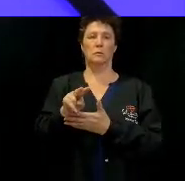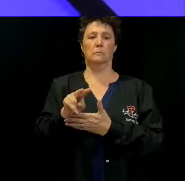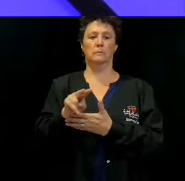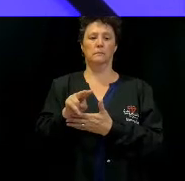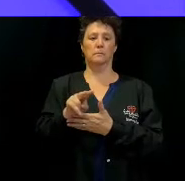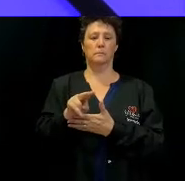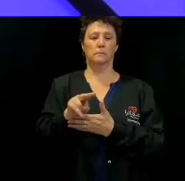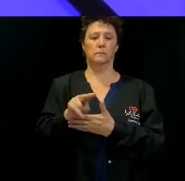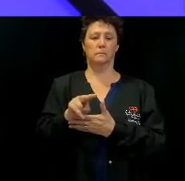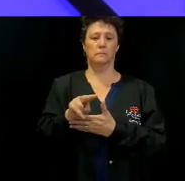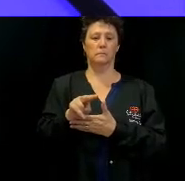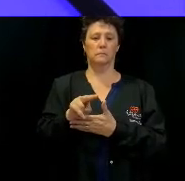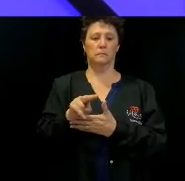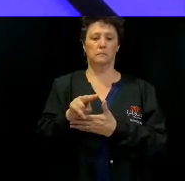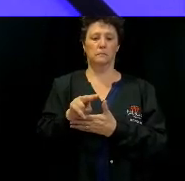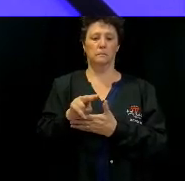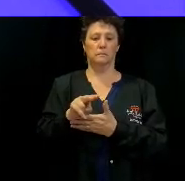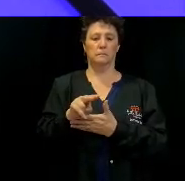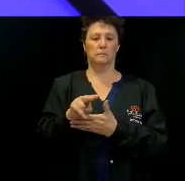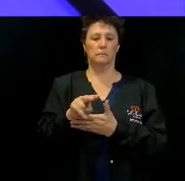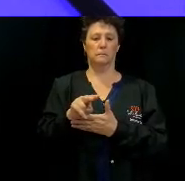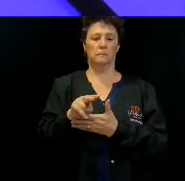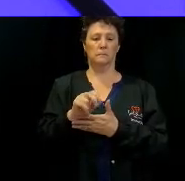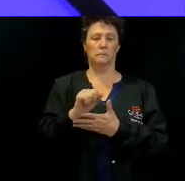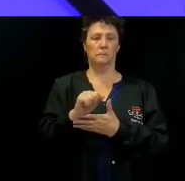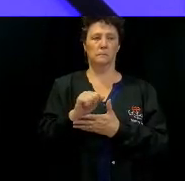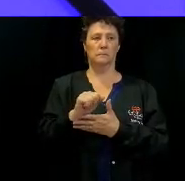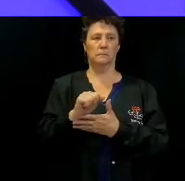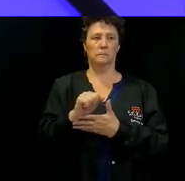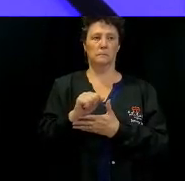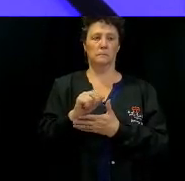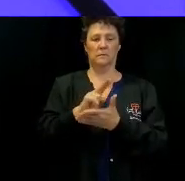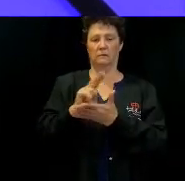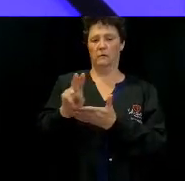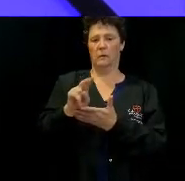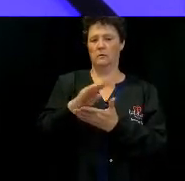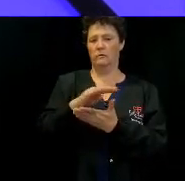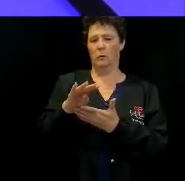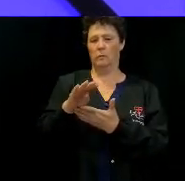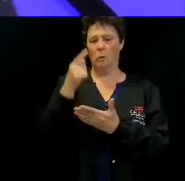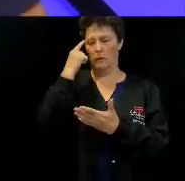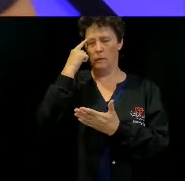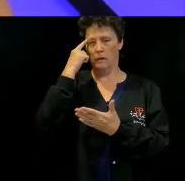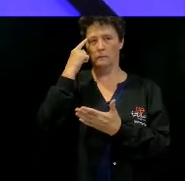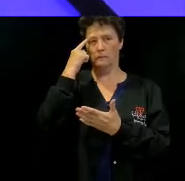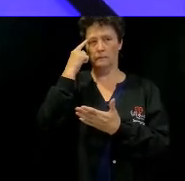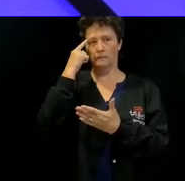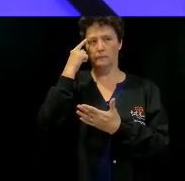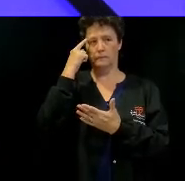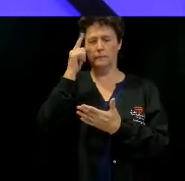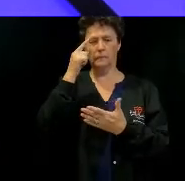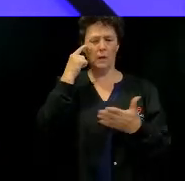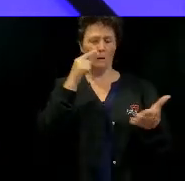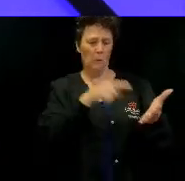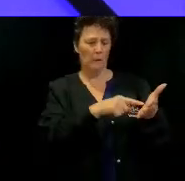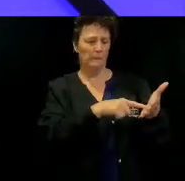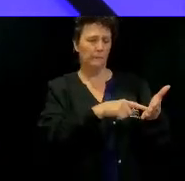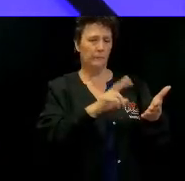this is the Lord. I think it's verse 44. Now look at this.